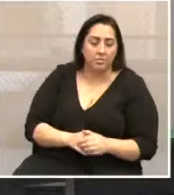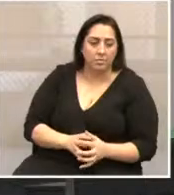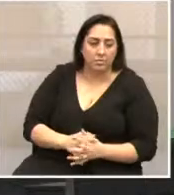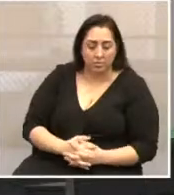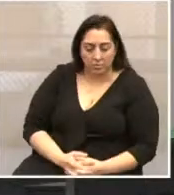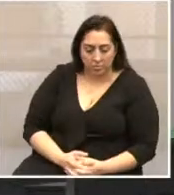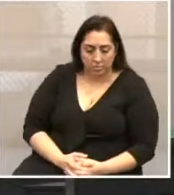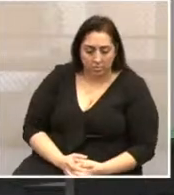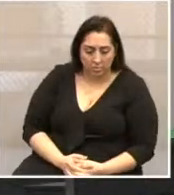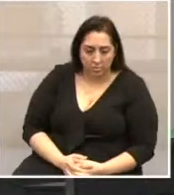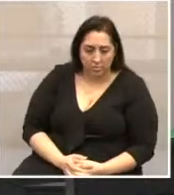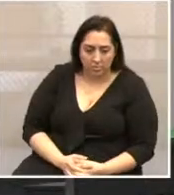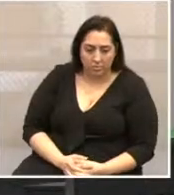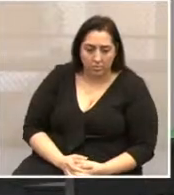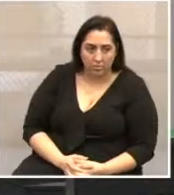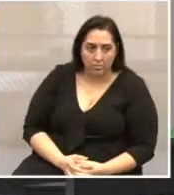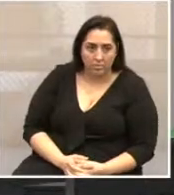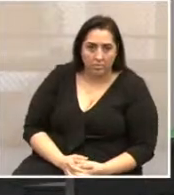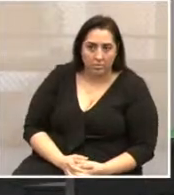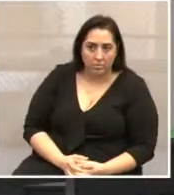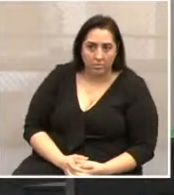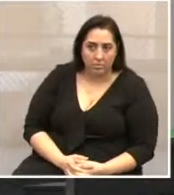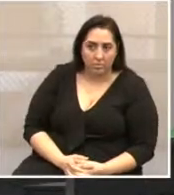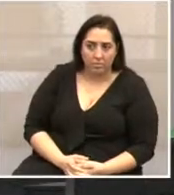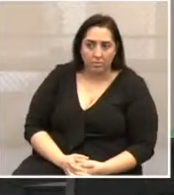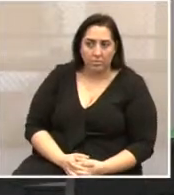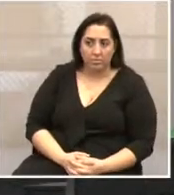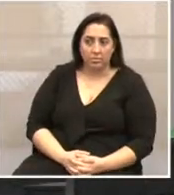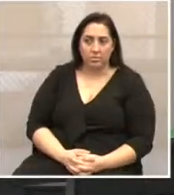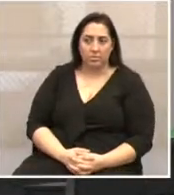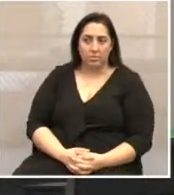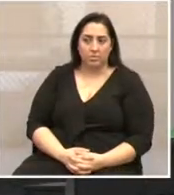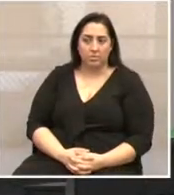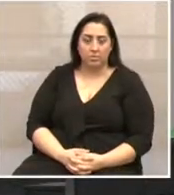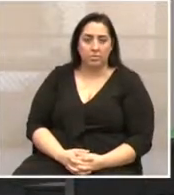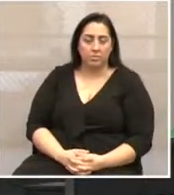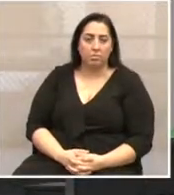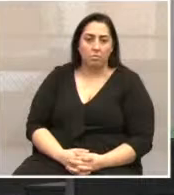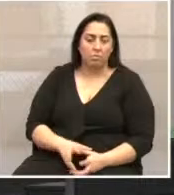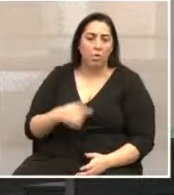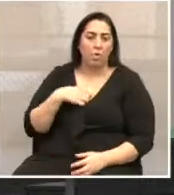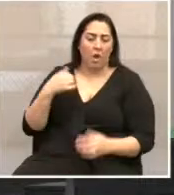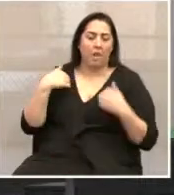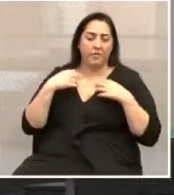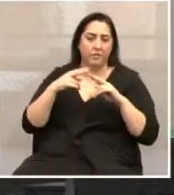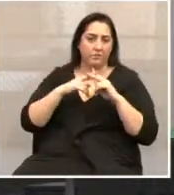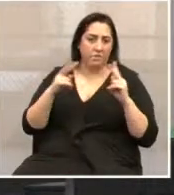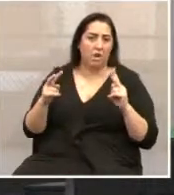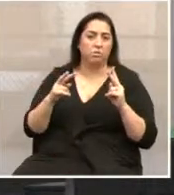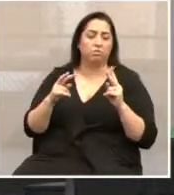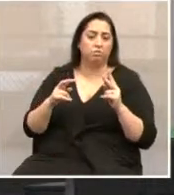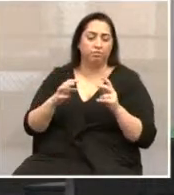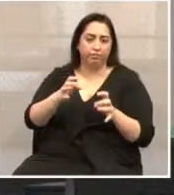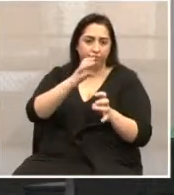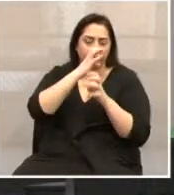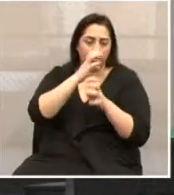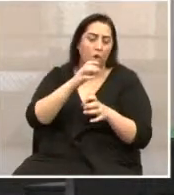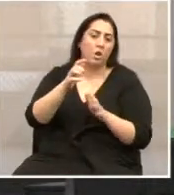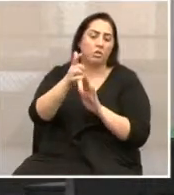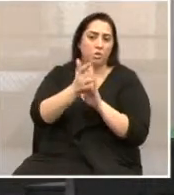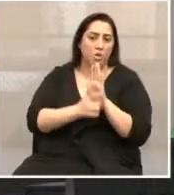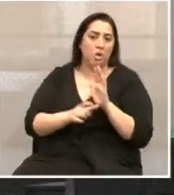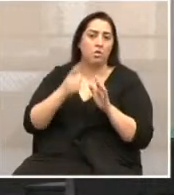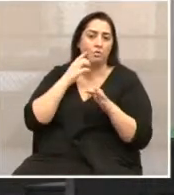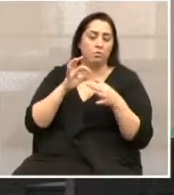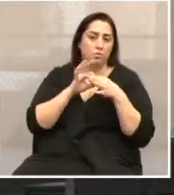voting laws that are very, very discriminatory. And so we call those second generation barriers to voting.